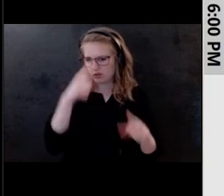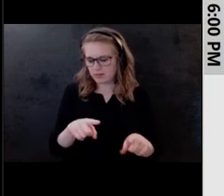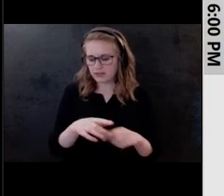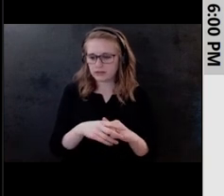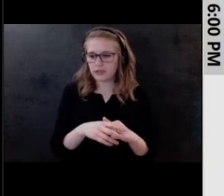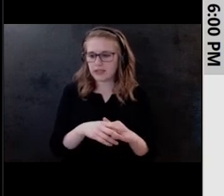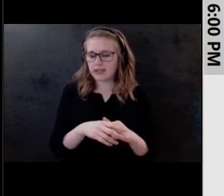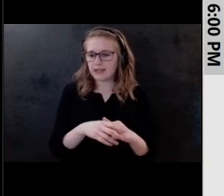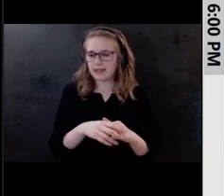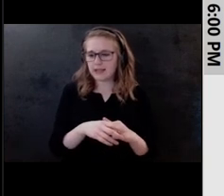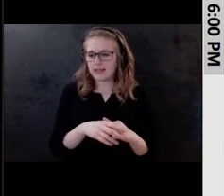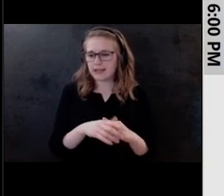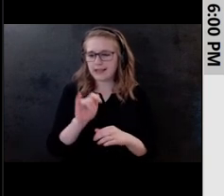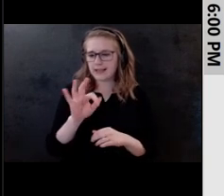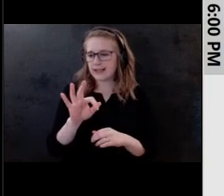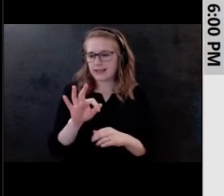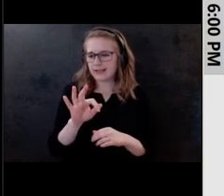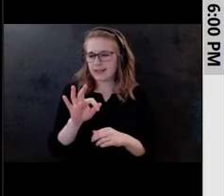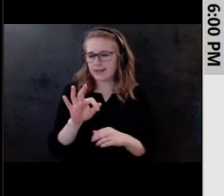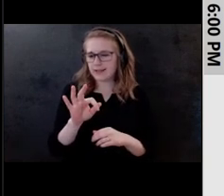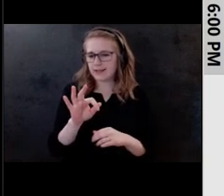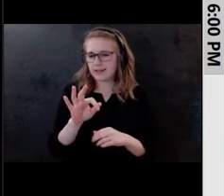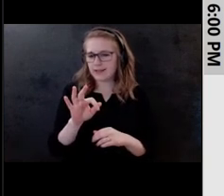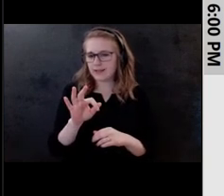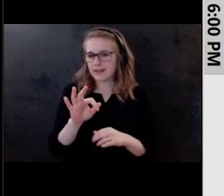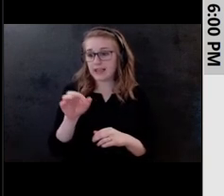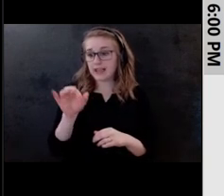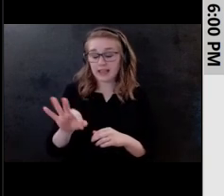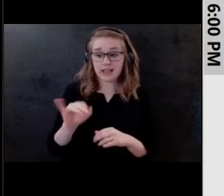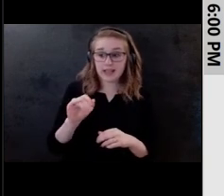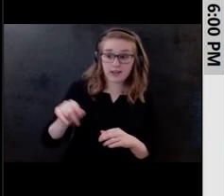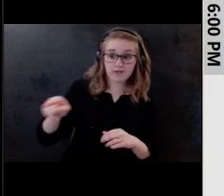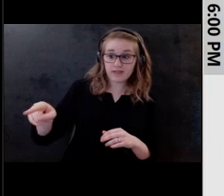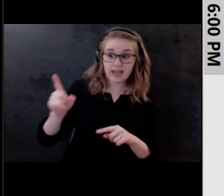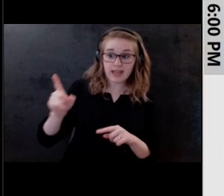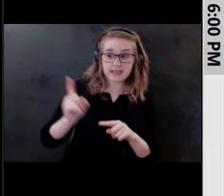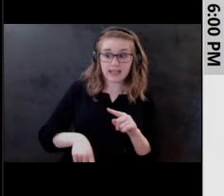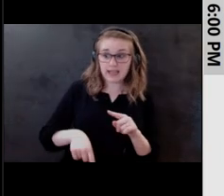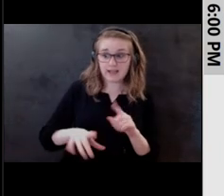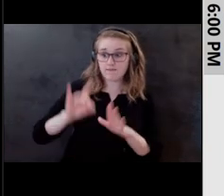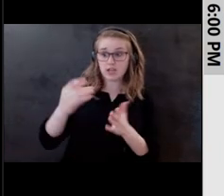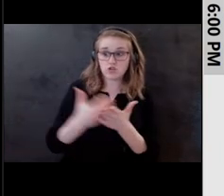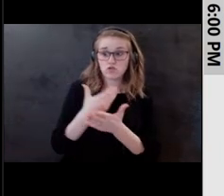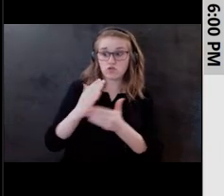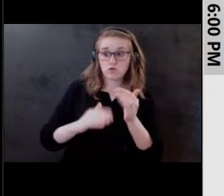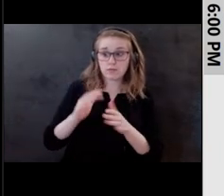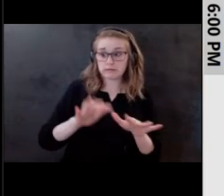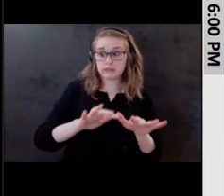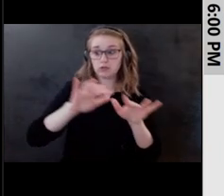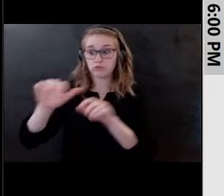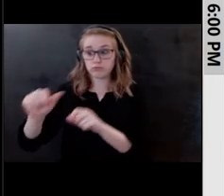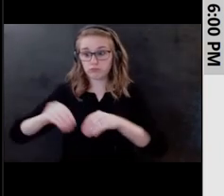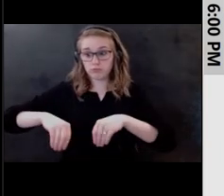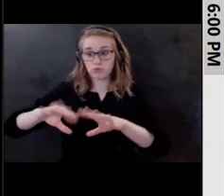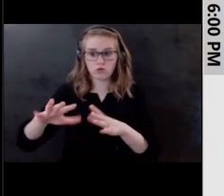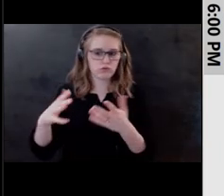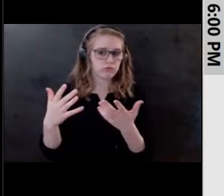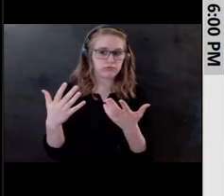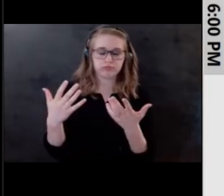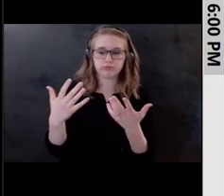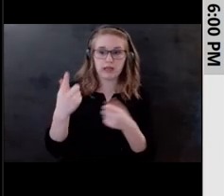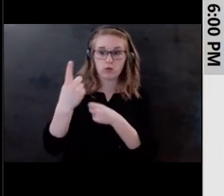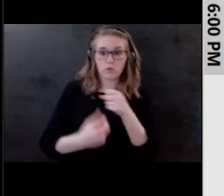if we have not, or they have not been able to secure a new facility by then, what is then